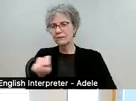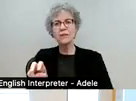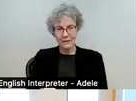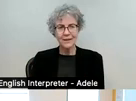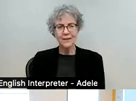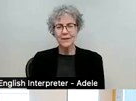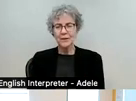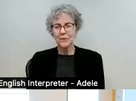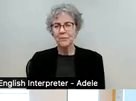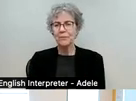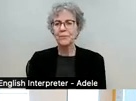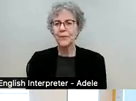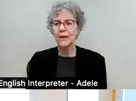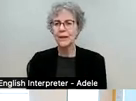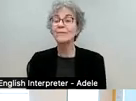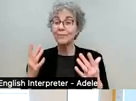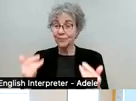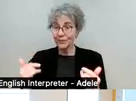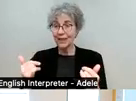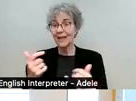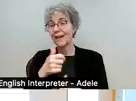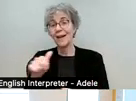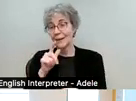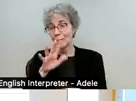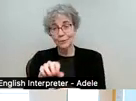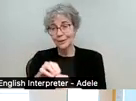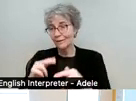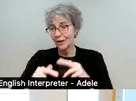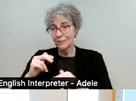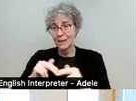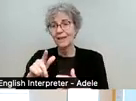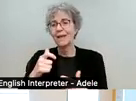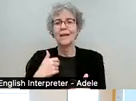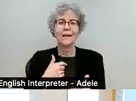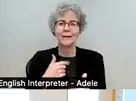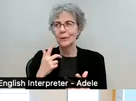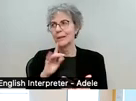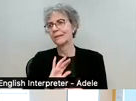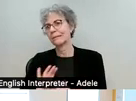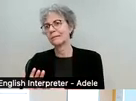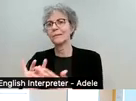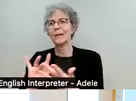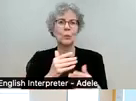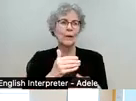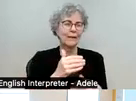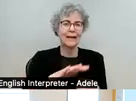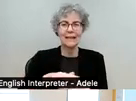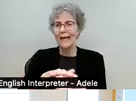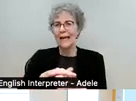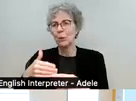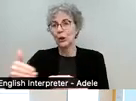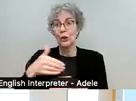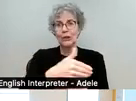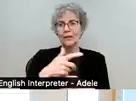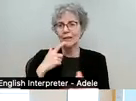We're also doing, we're in the midst now, anybody that's done building, we're doing the rounds with our neighbors and a community. We've been there a long time. Neighbors